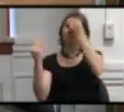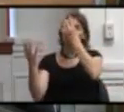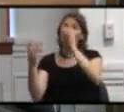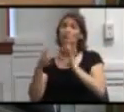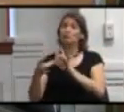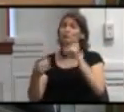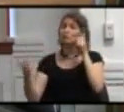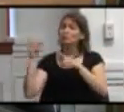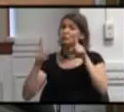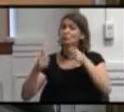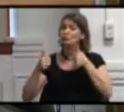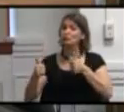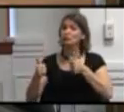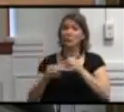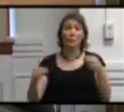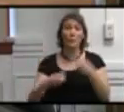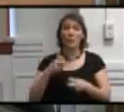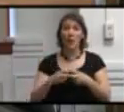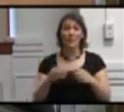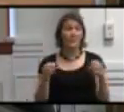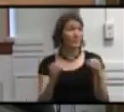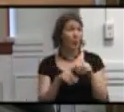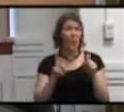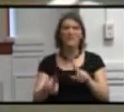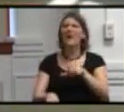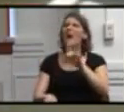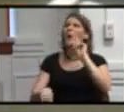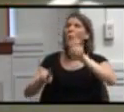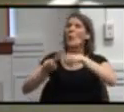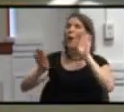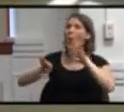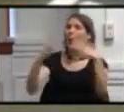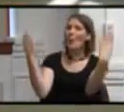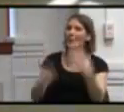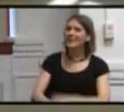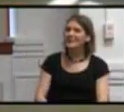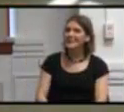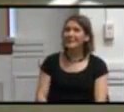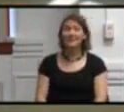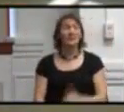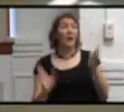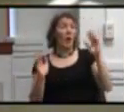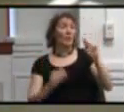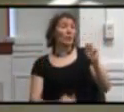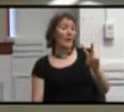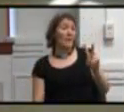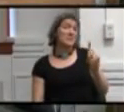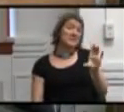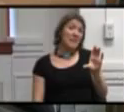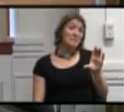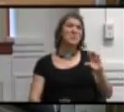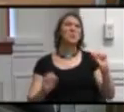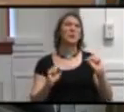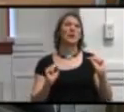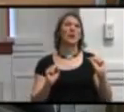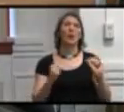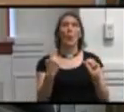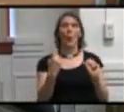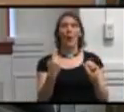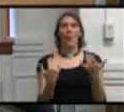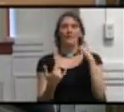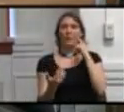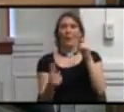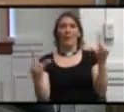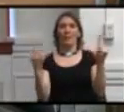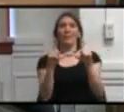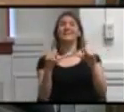yeah. Very good. Any other questions? When do you plan to be opening? Hopefully November or December. The main holdup is licensure